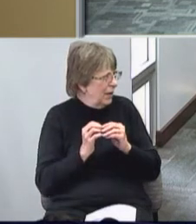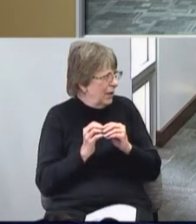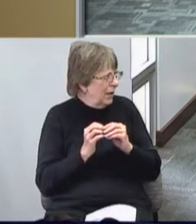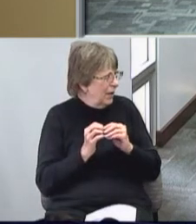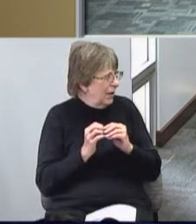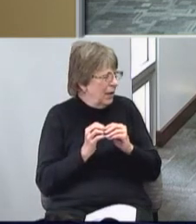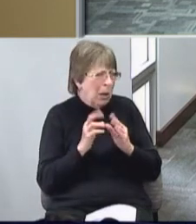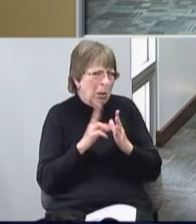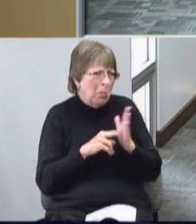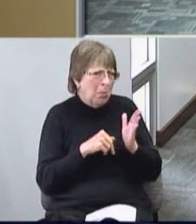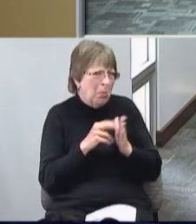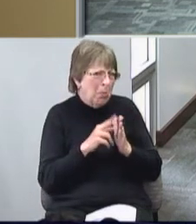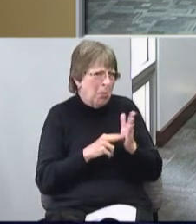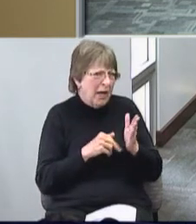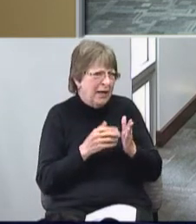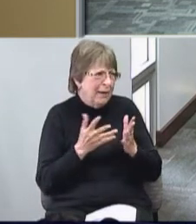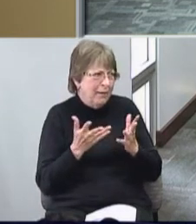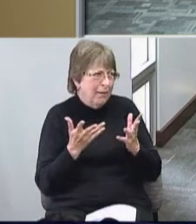Is painting something that